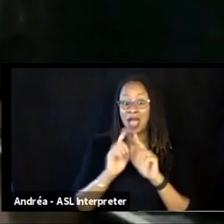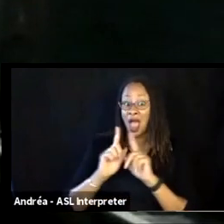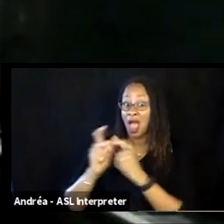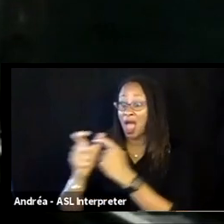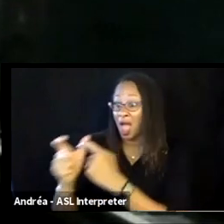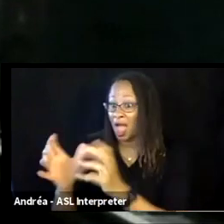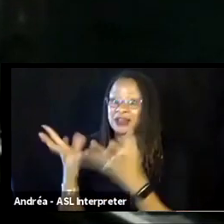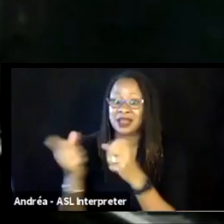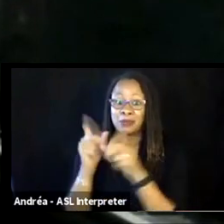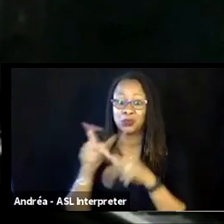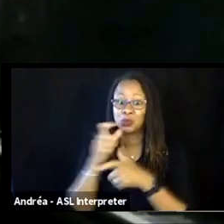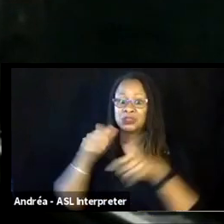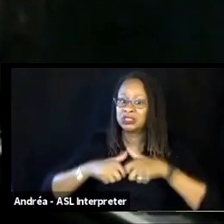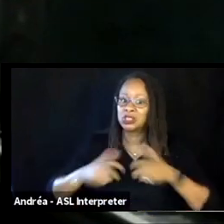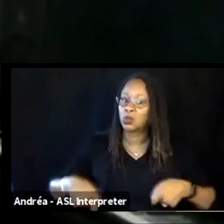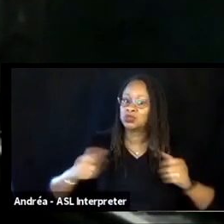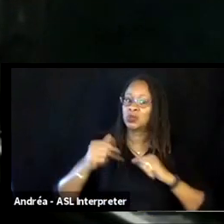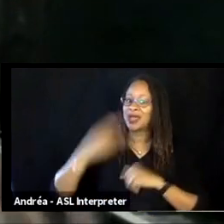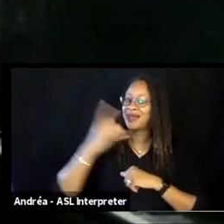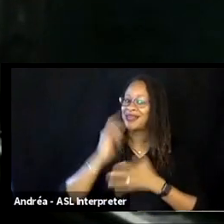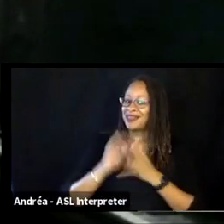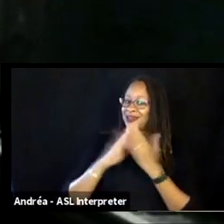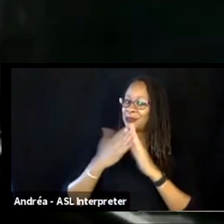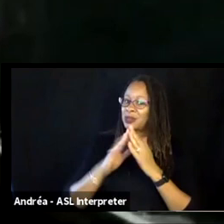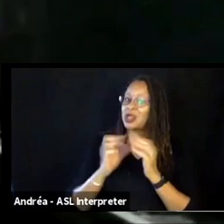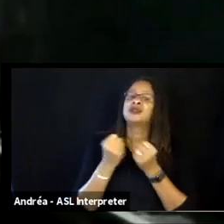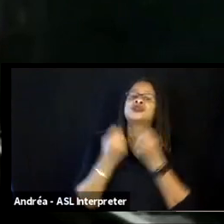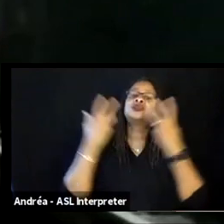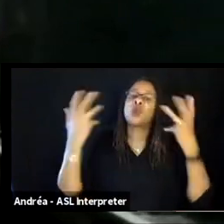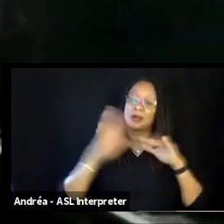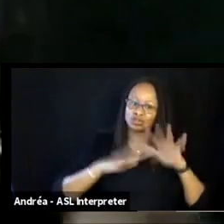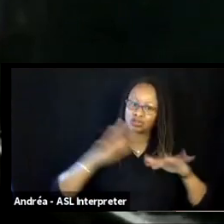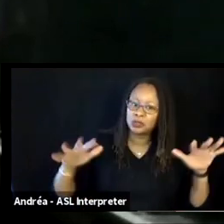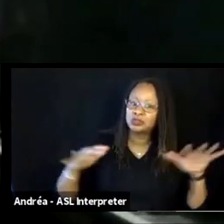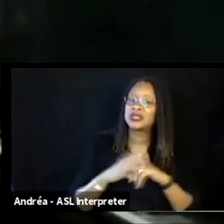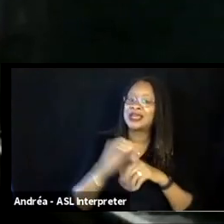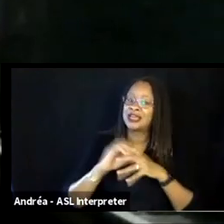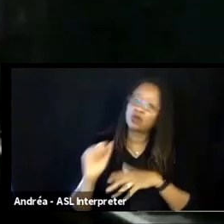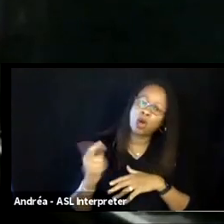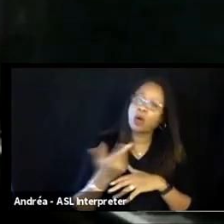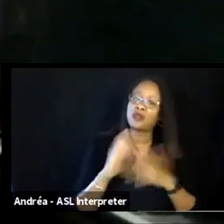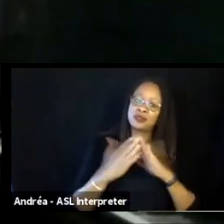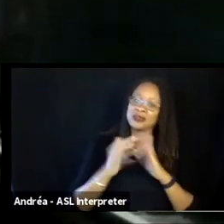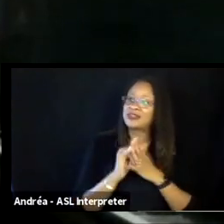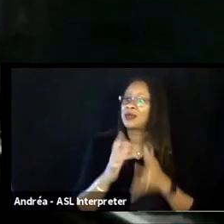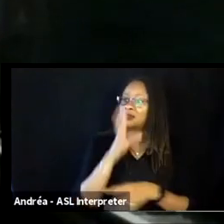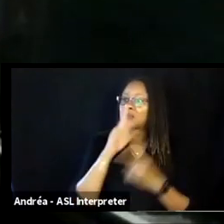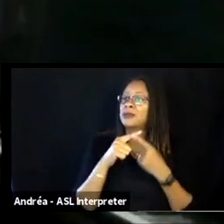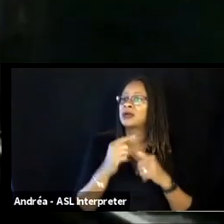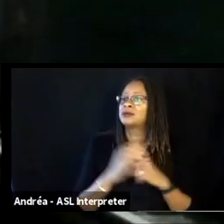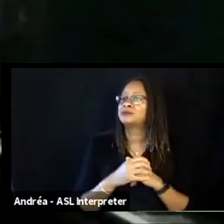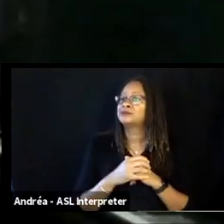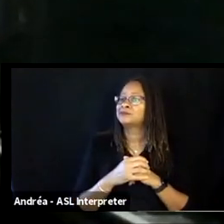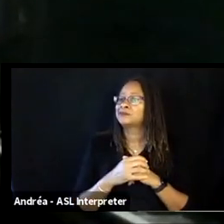they wanted to highlight the disability community. But there's so much diversity within all of these communities that we're touching and talking about